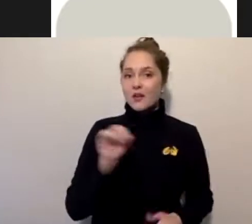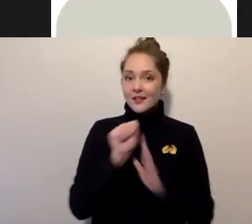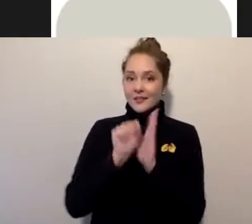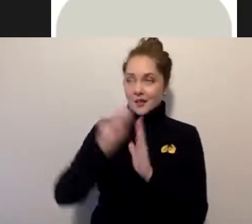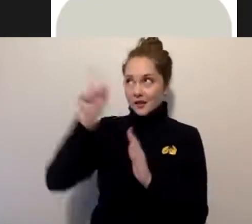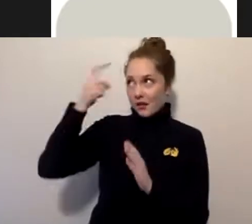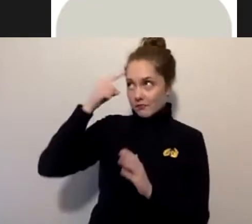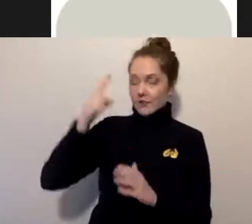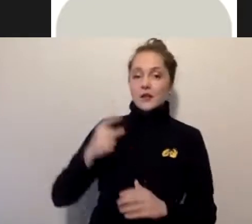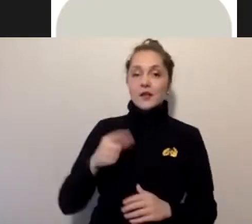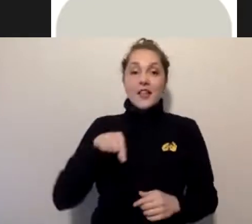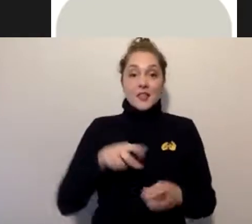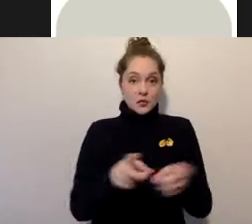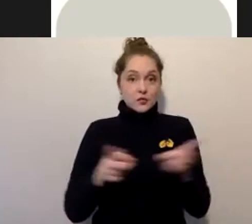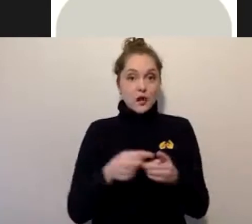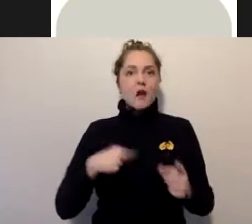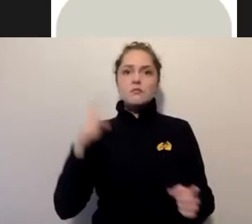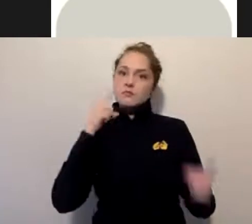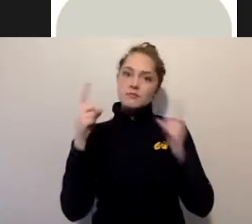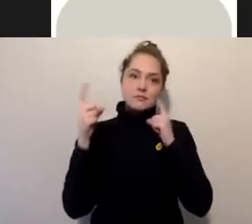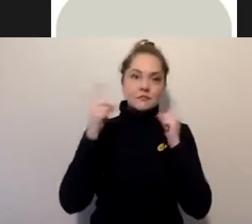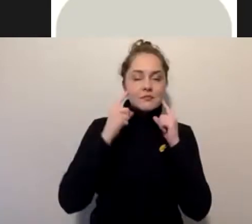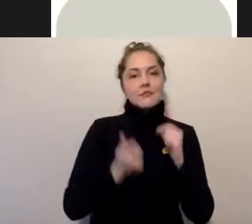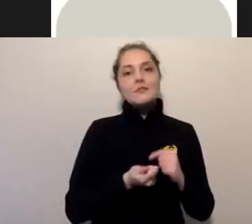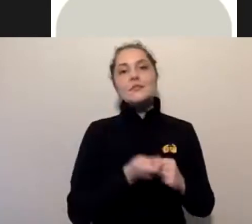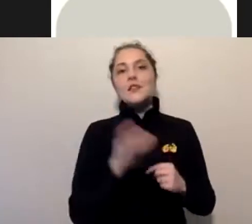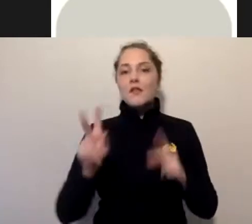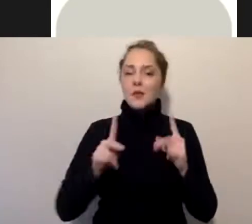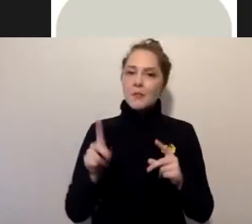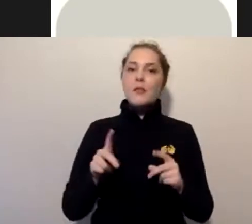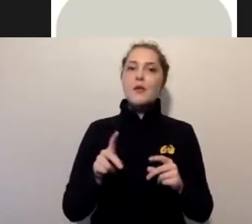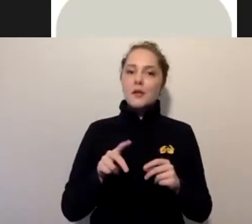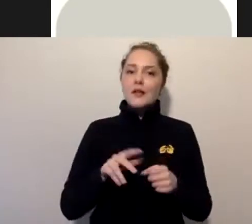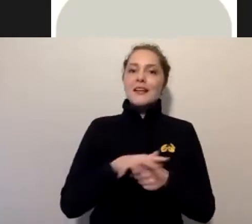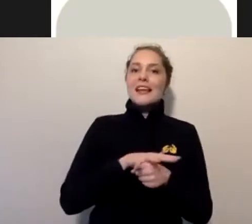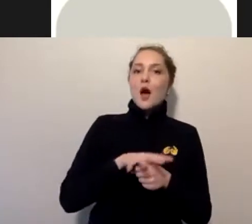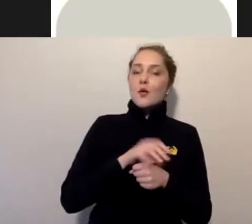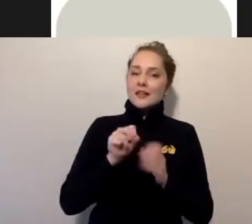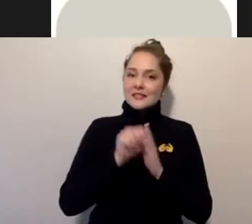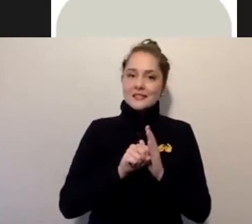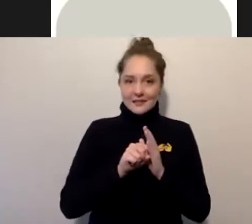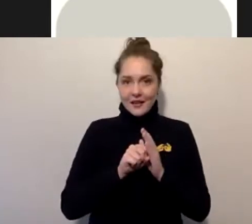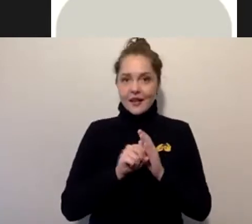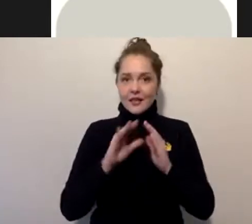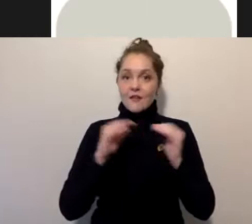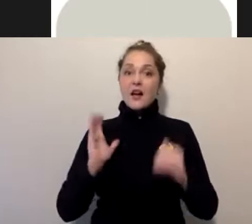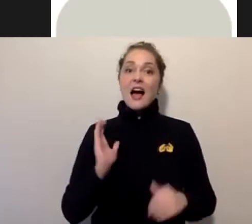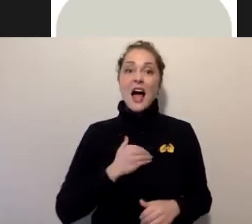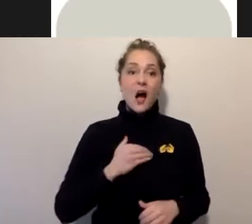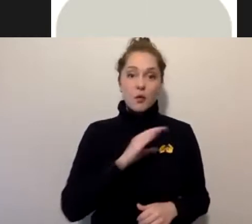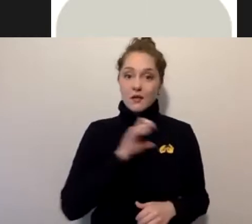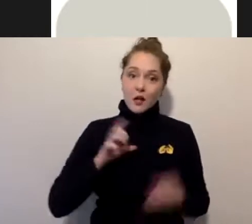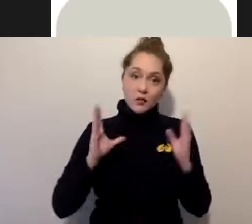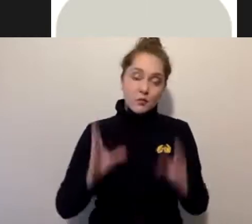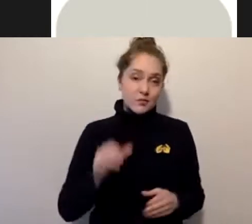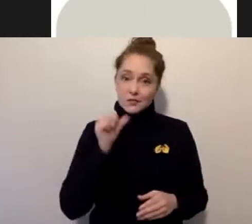In this district, I've heard from several folks on the county and state level that the councilman in this district does not work to